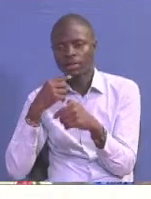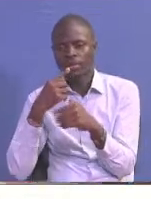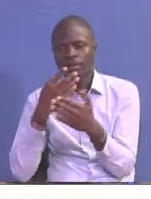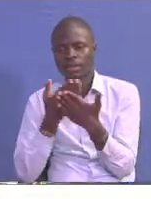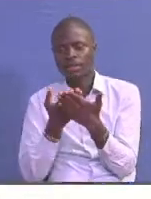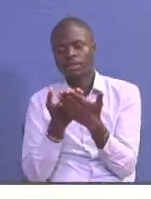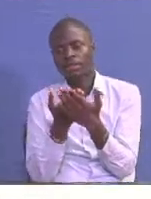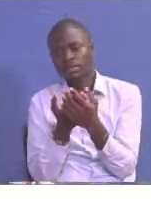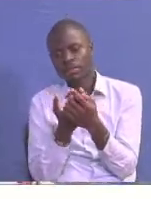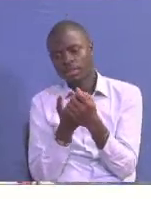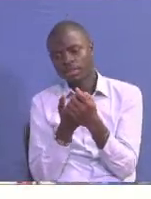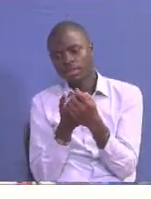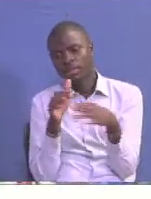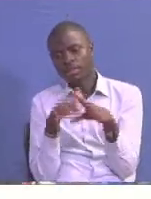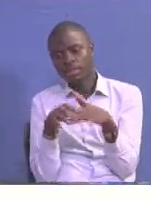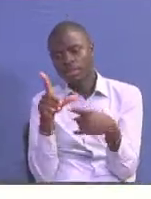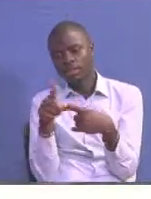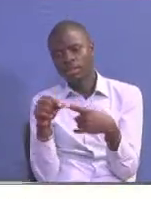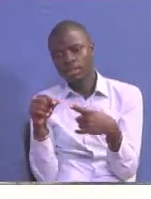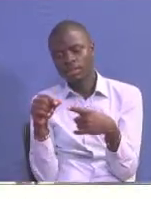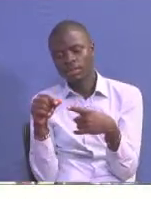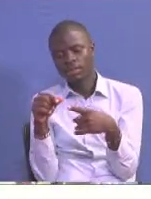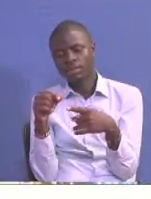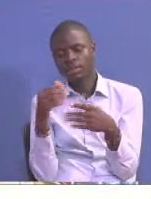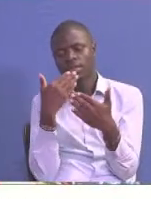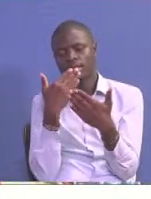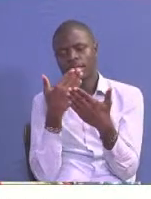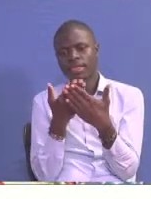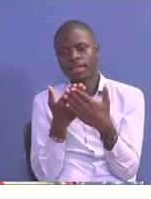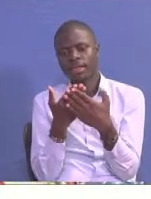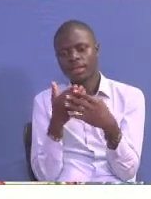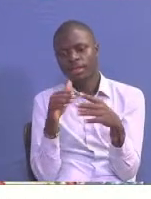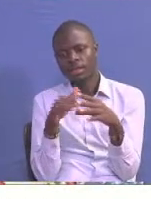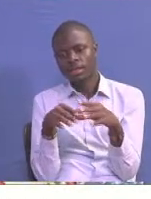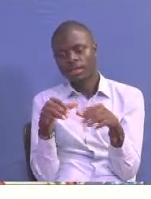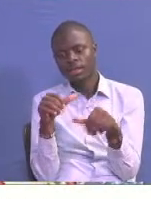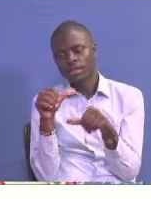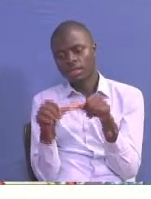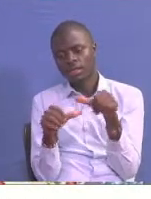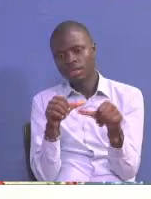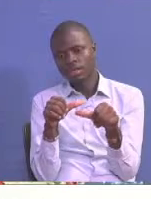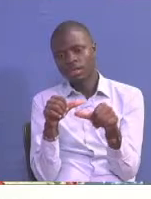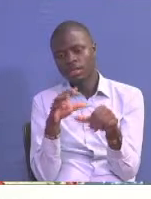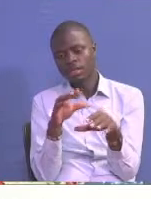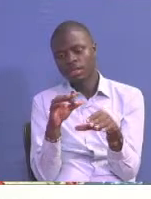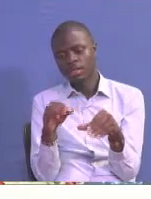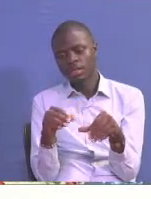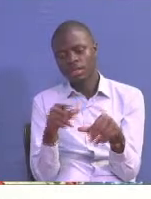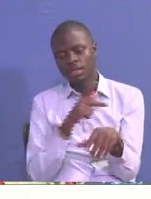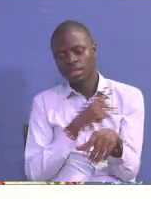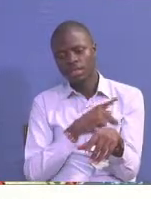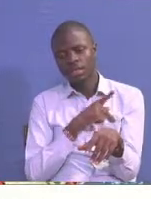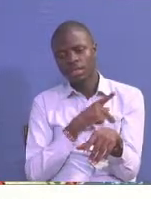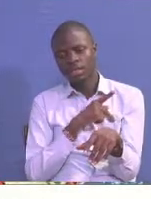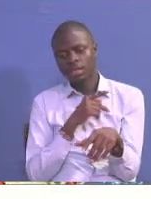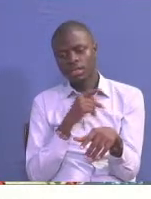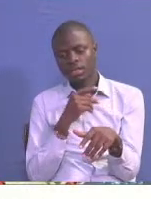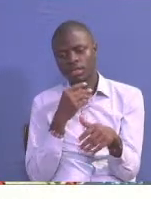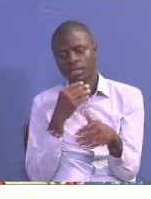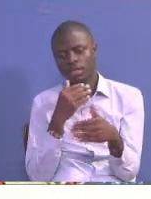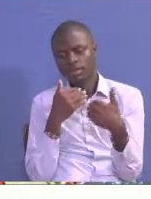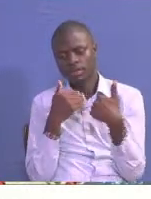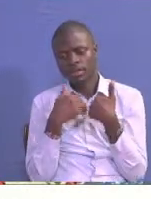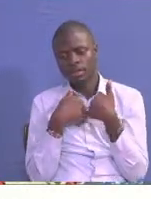thank you in words, and then we say thank you in action and in kind. And we